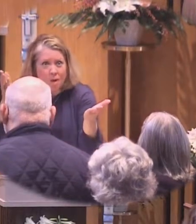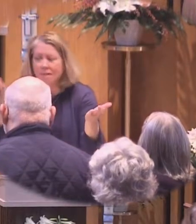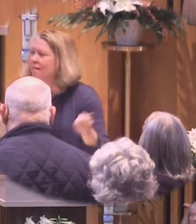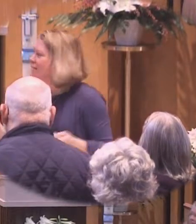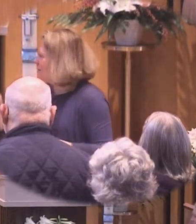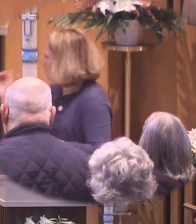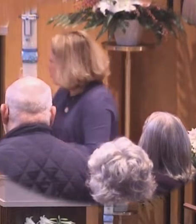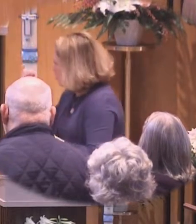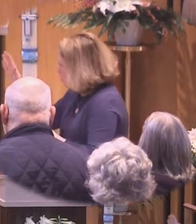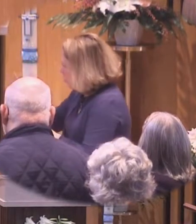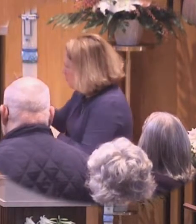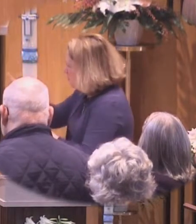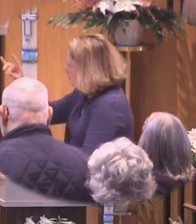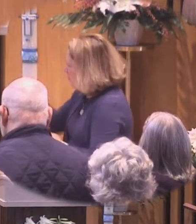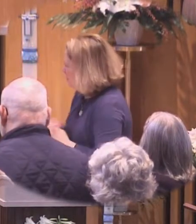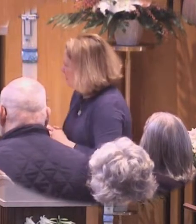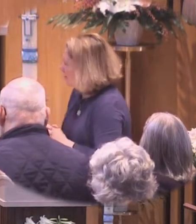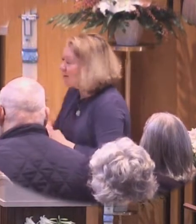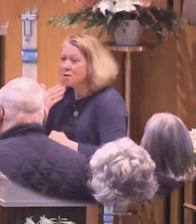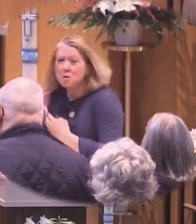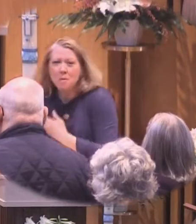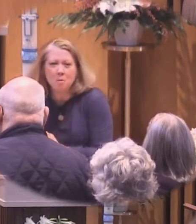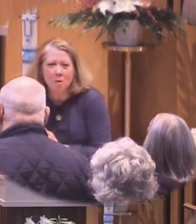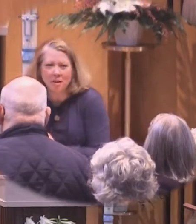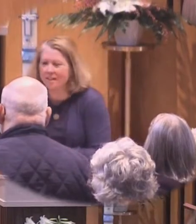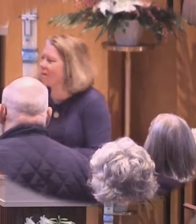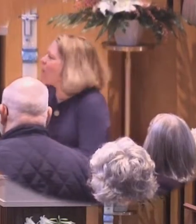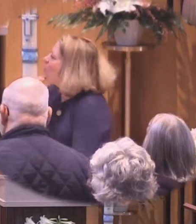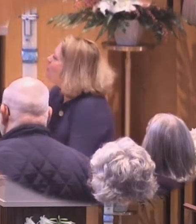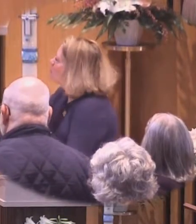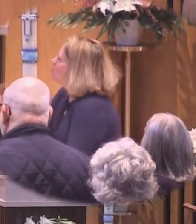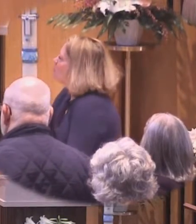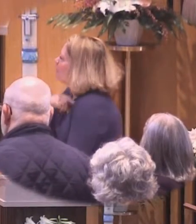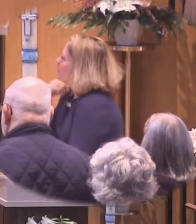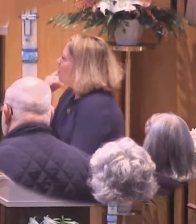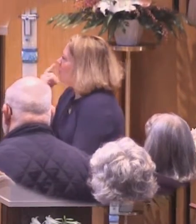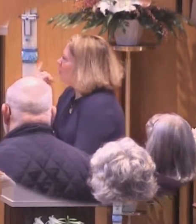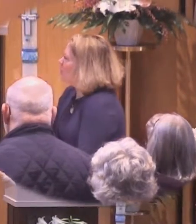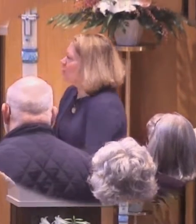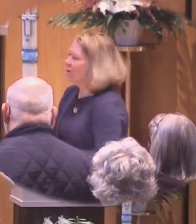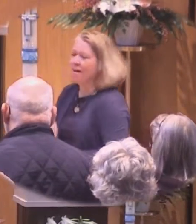all. Good morning. Happy Easter.